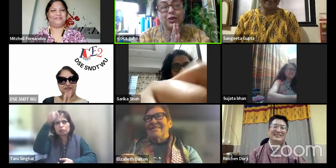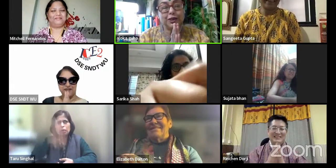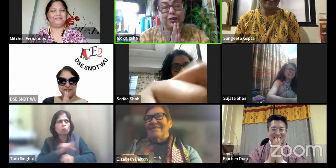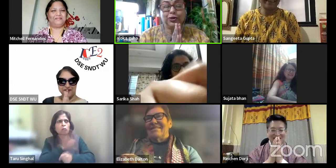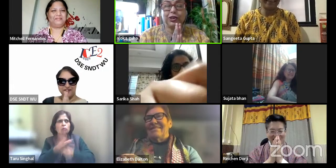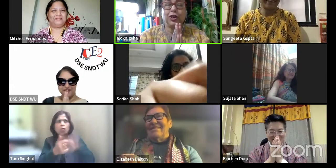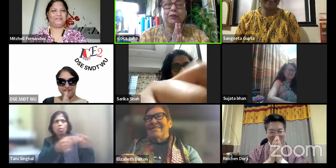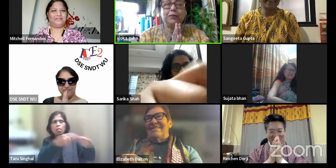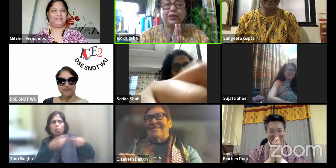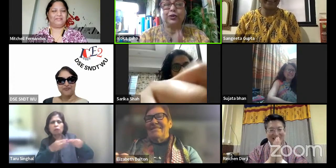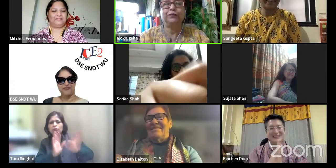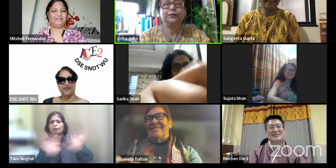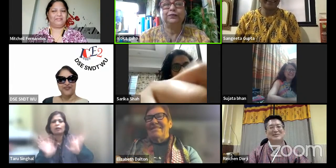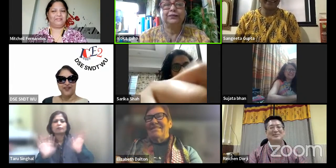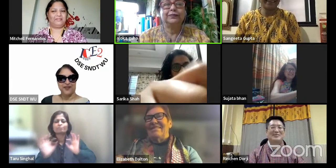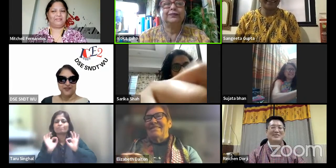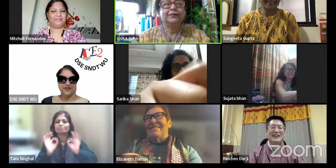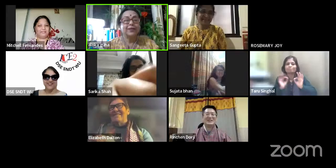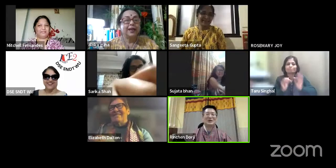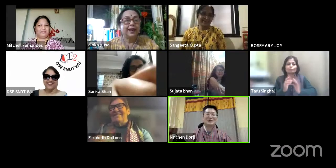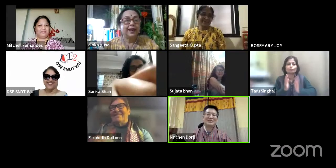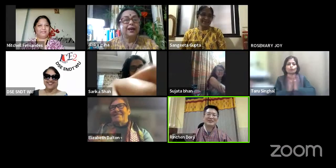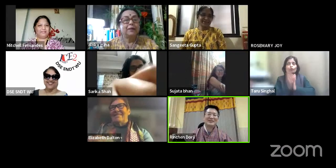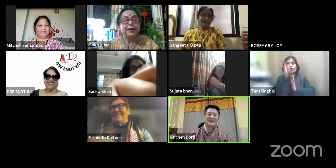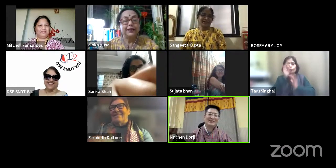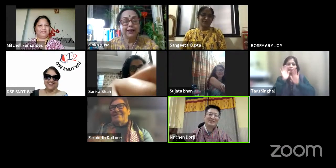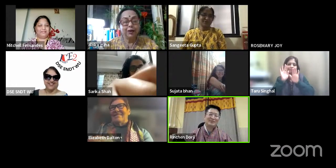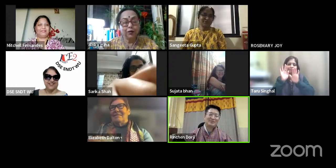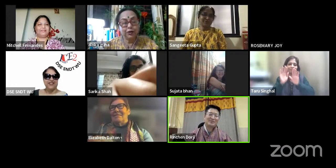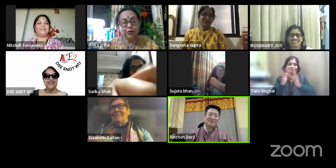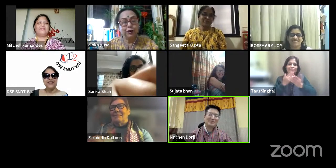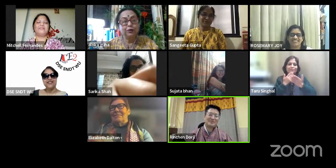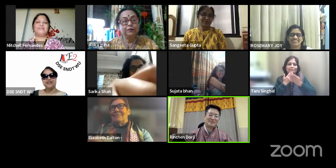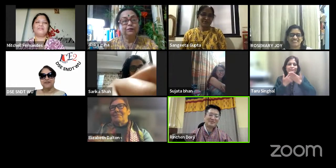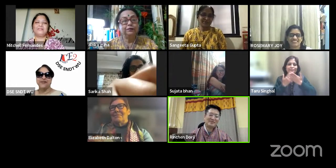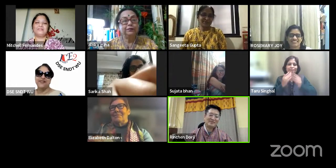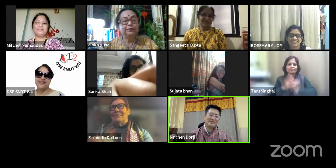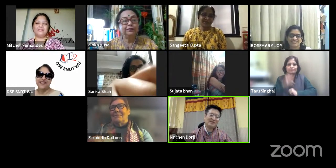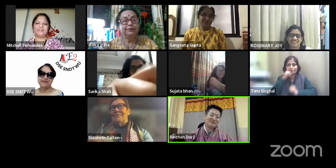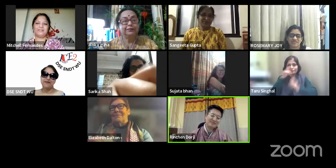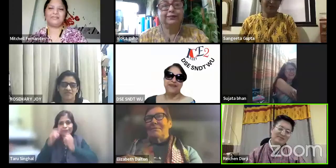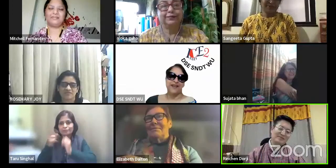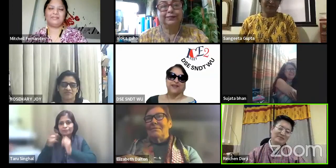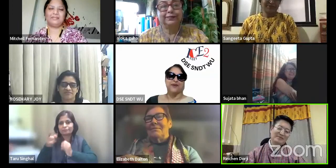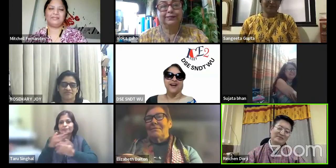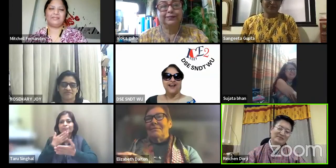so much, Dr. Dorji. God bless you. Thank you. Betty, over to you.